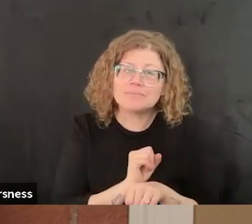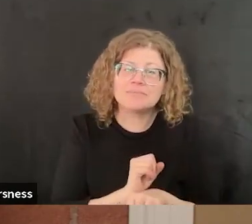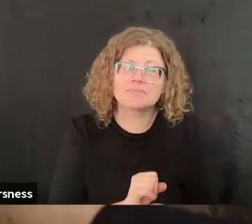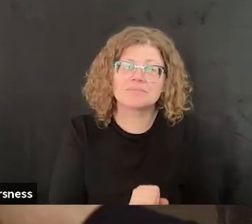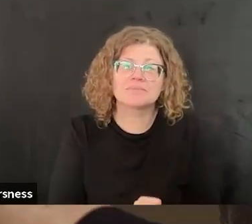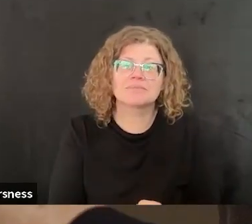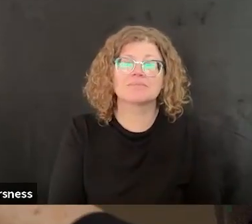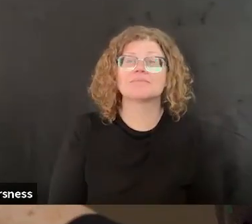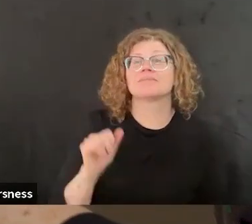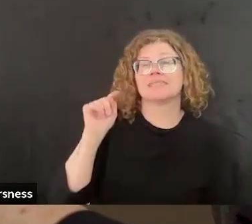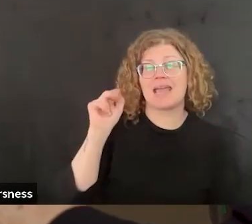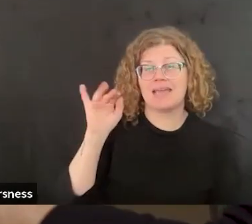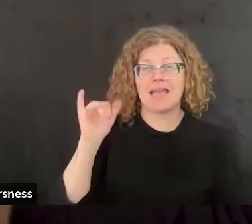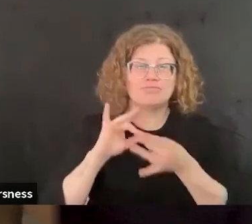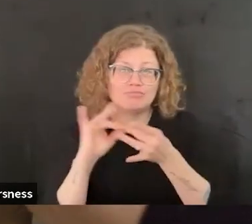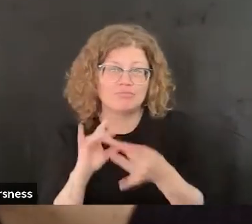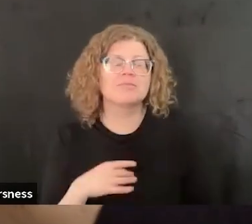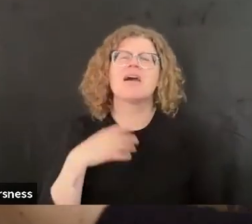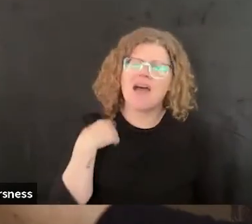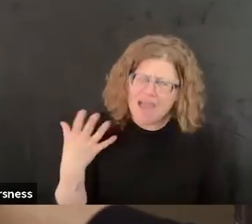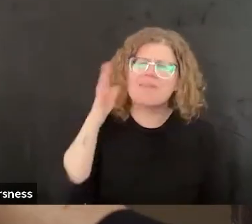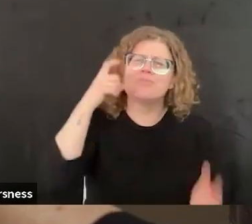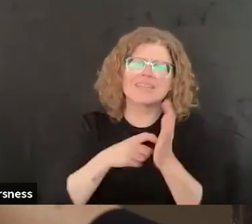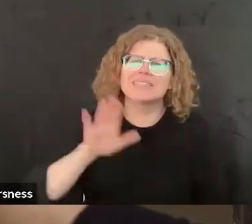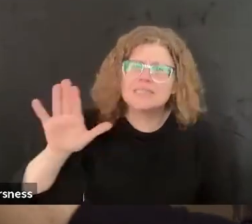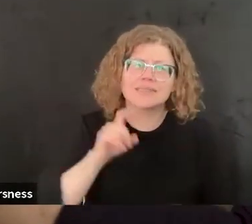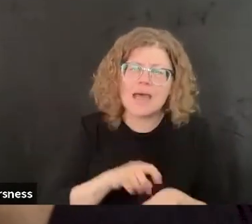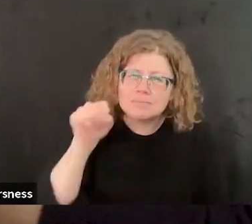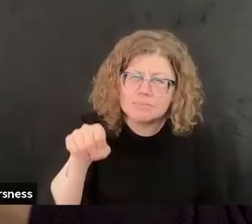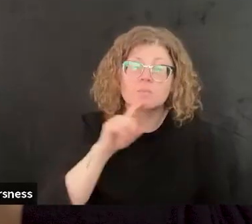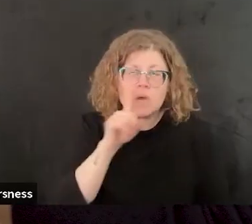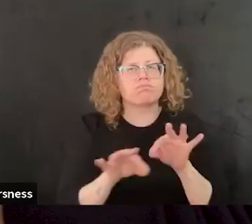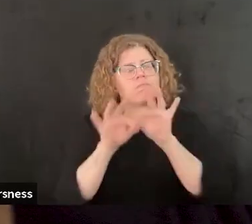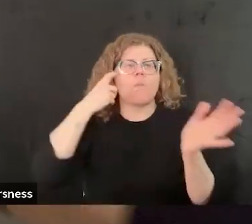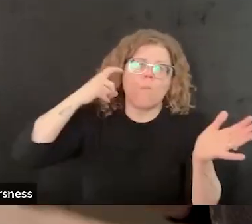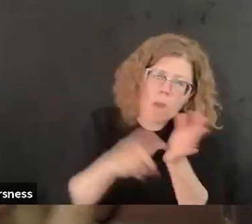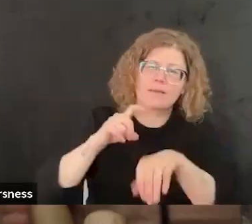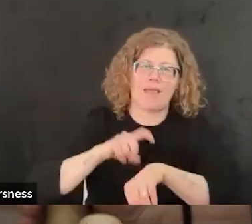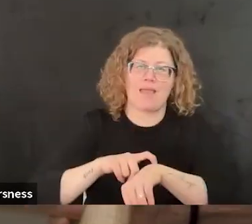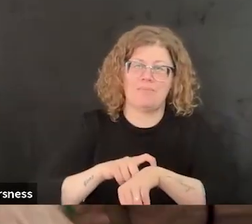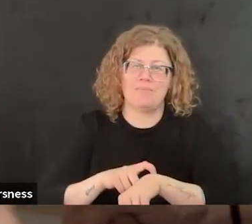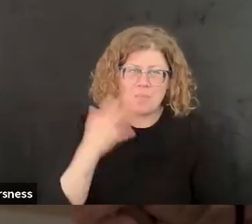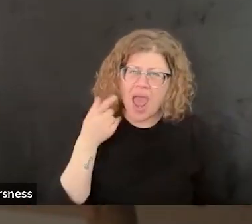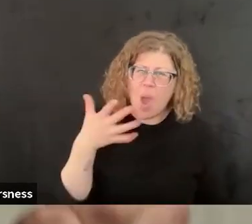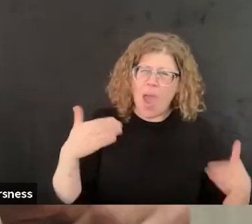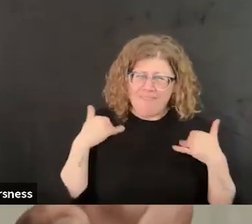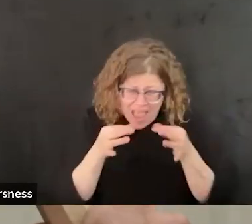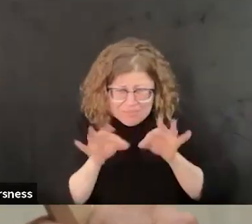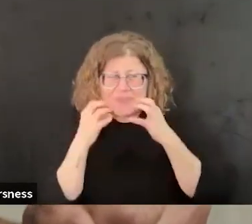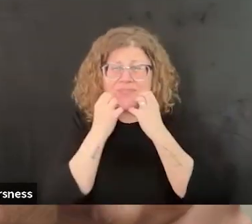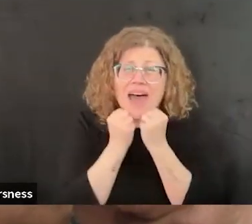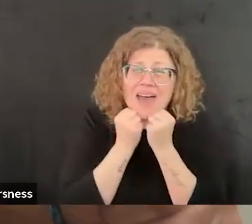a reality. Value your time. Like, it's just really important that artists value their time, and you are